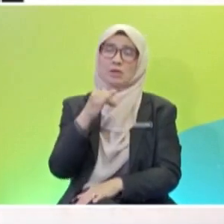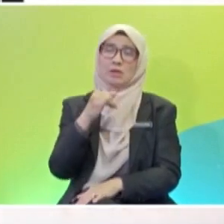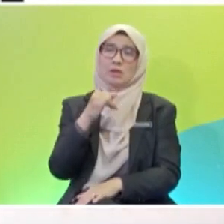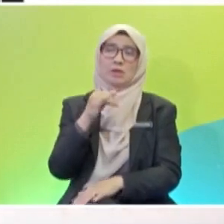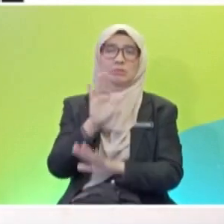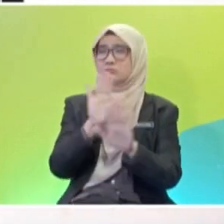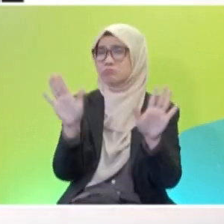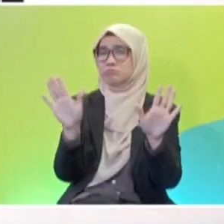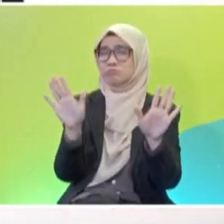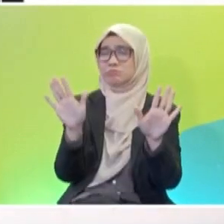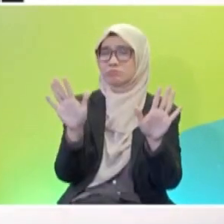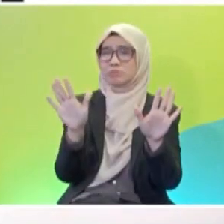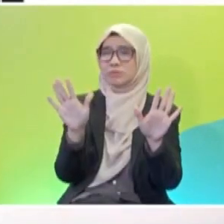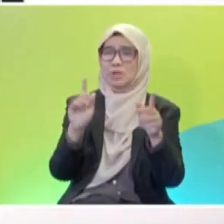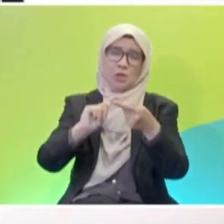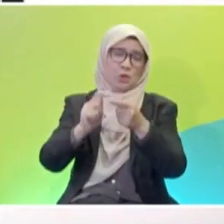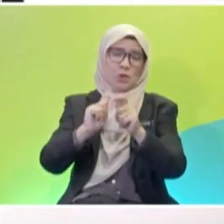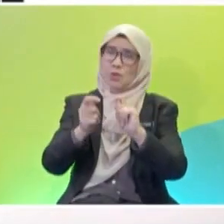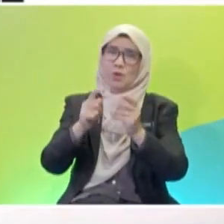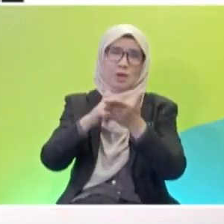is beautiful just the way we are.